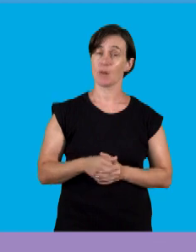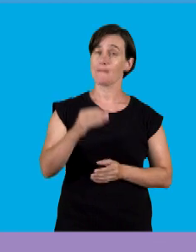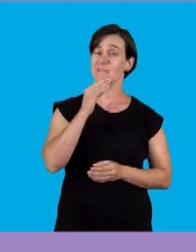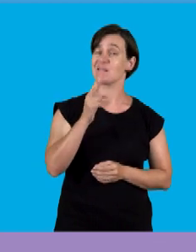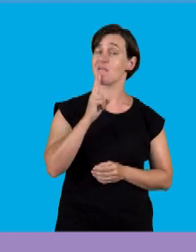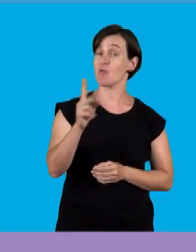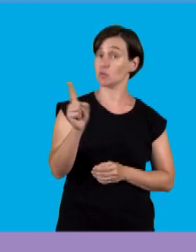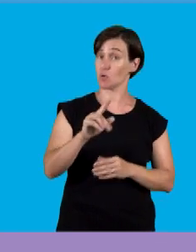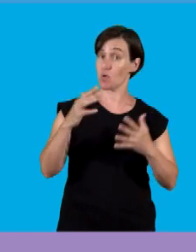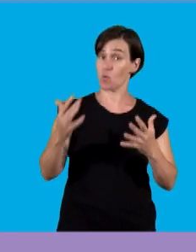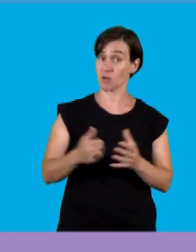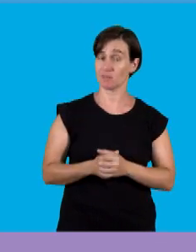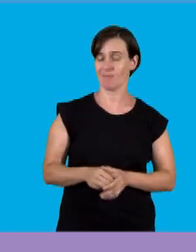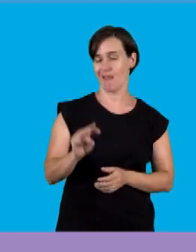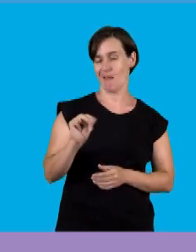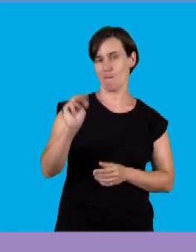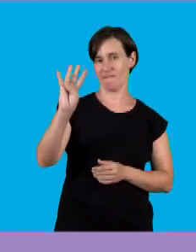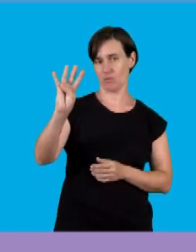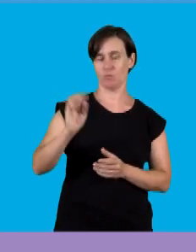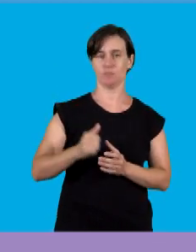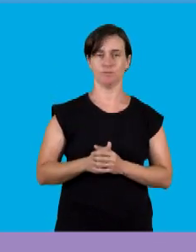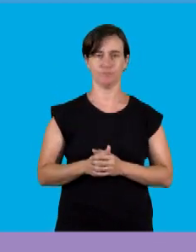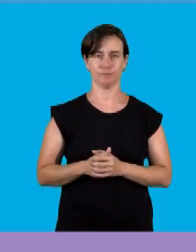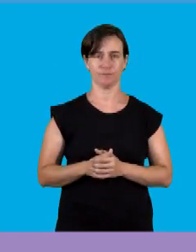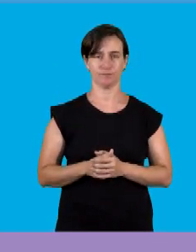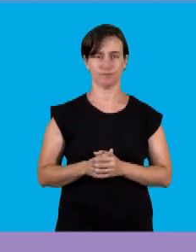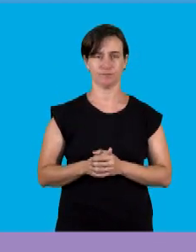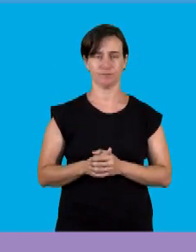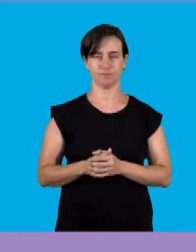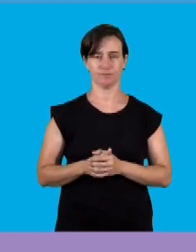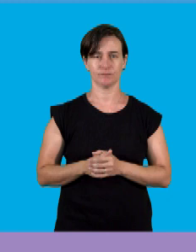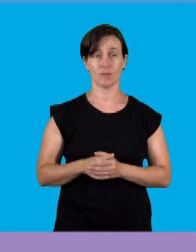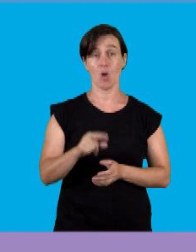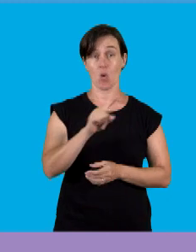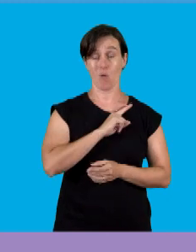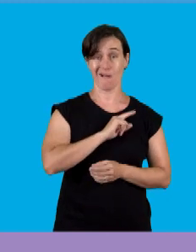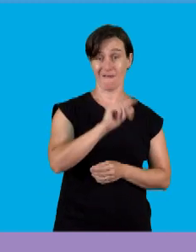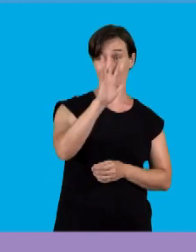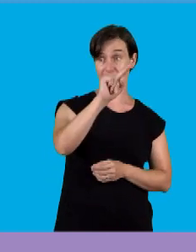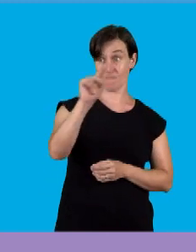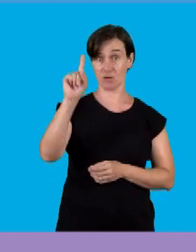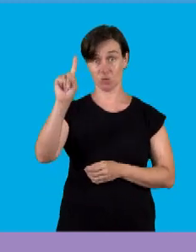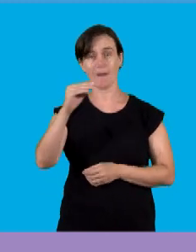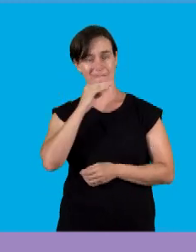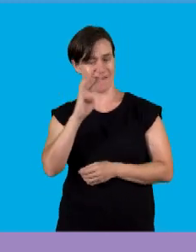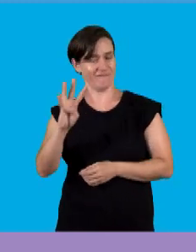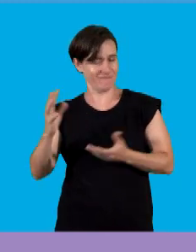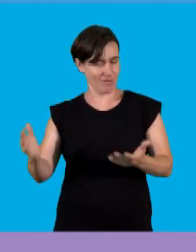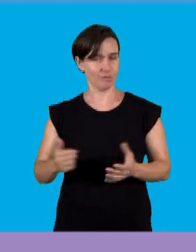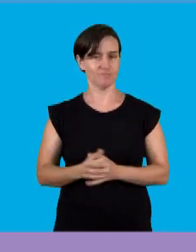give us an answer of m exponent 4. Why? Because 5 minus 1 is